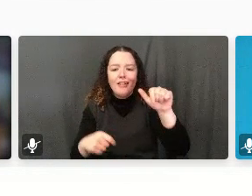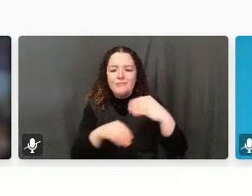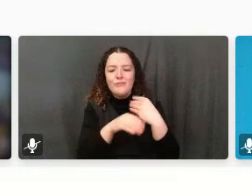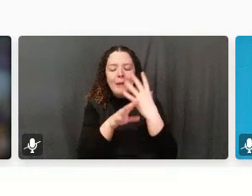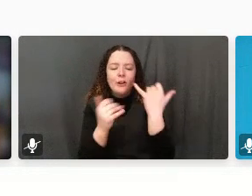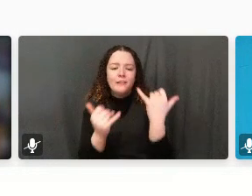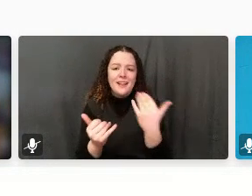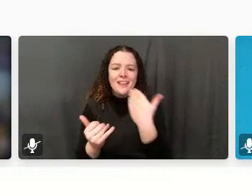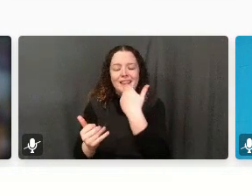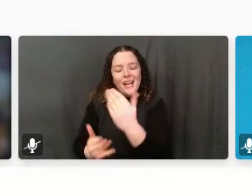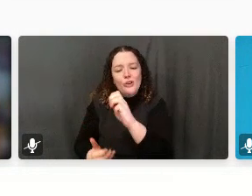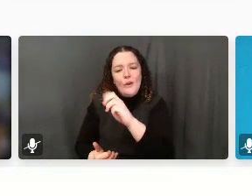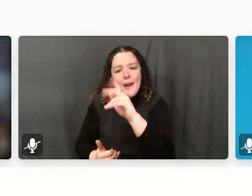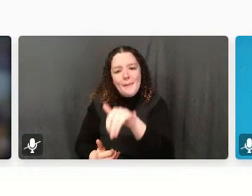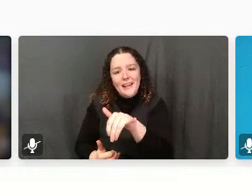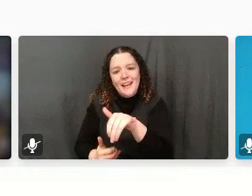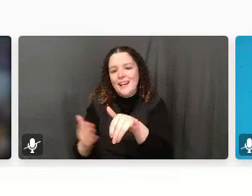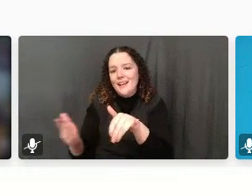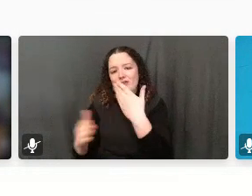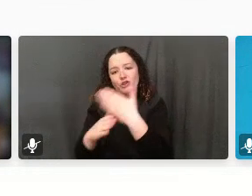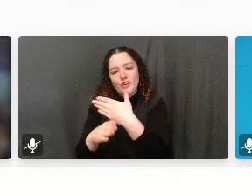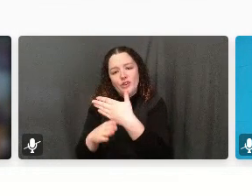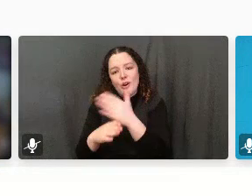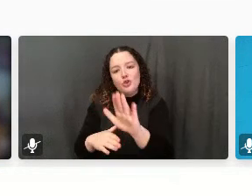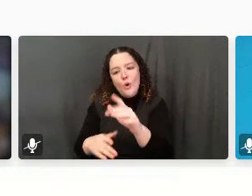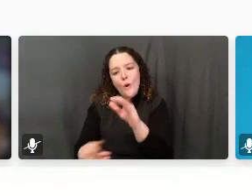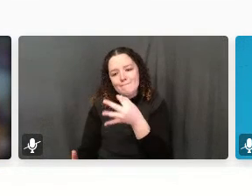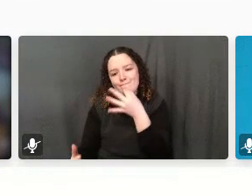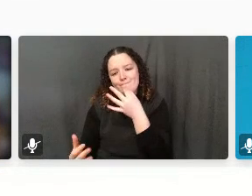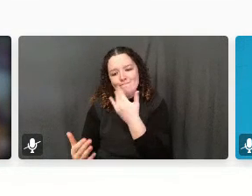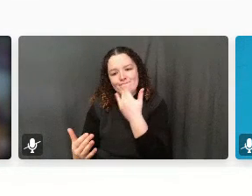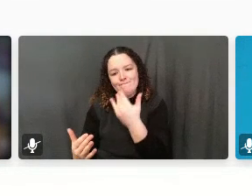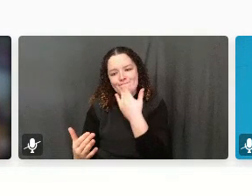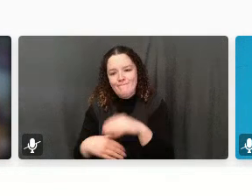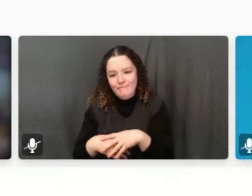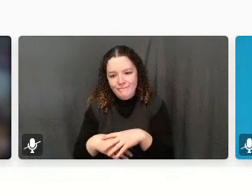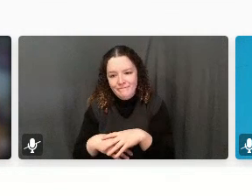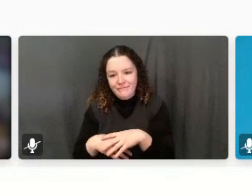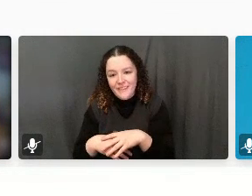from Emily Seibert from WebEffects for sharing her email expertise as well. So thank you for attending.